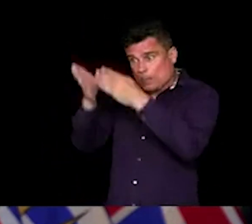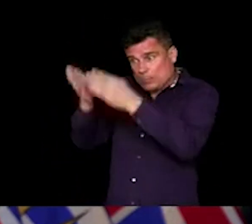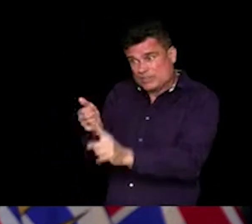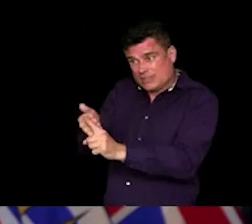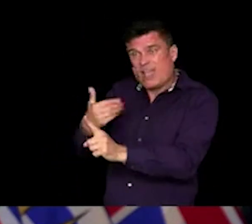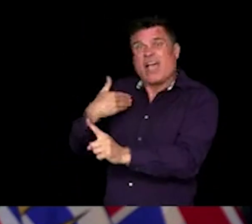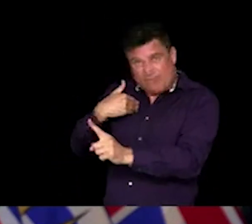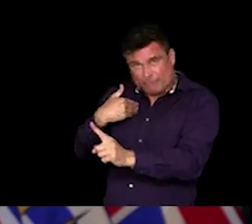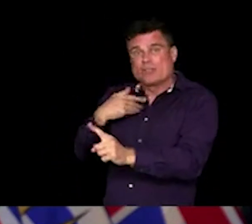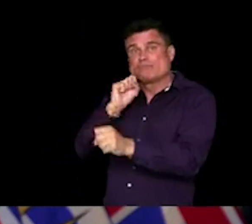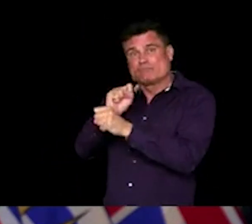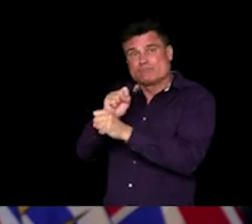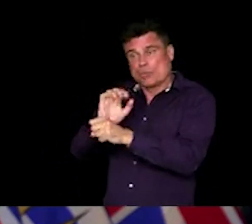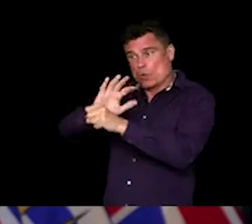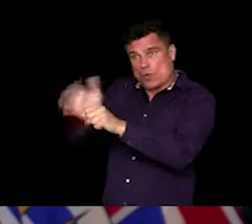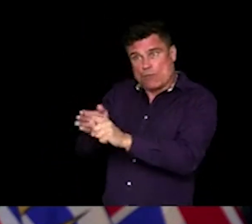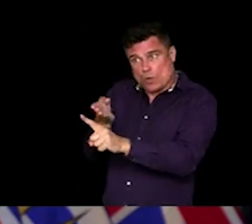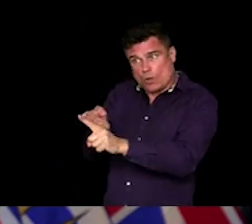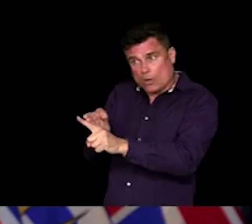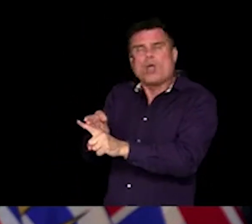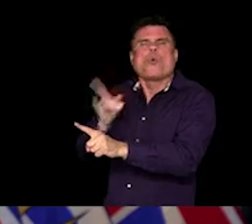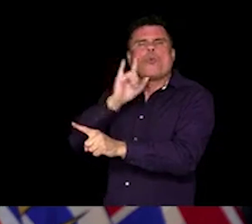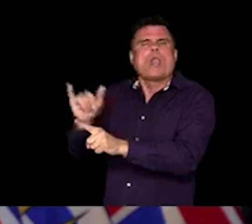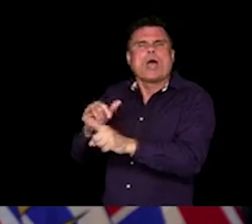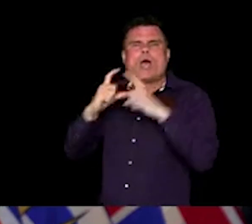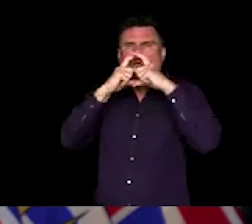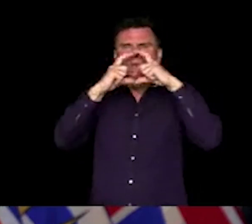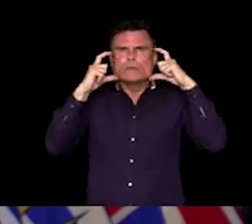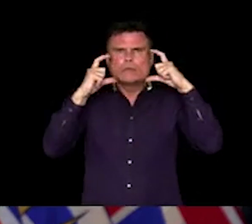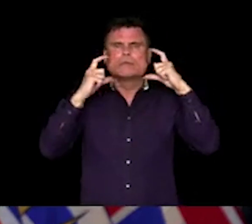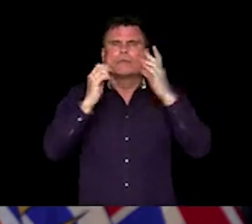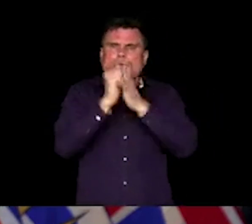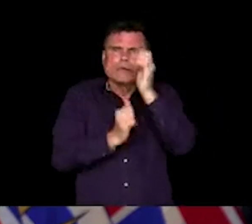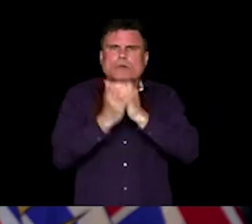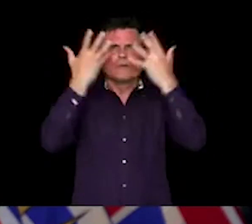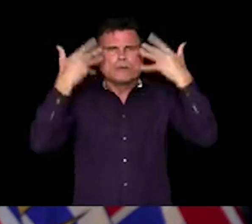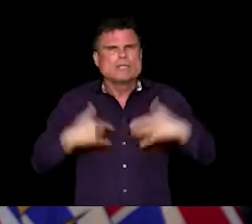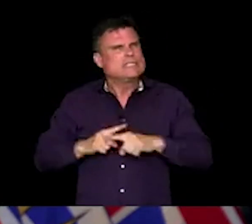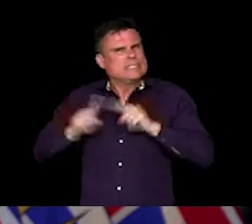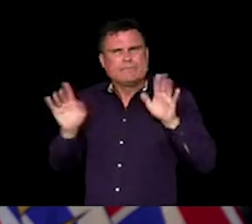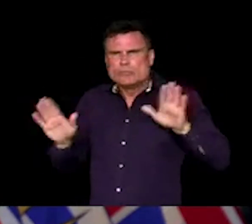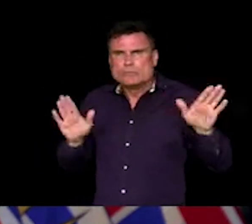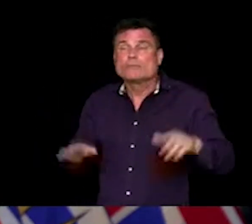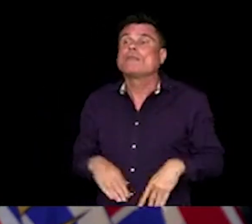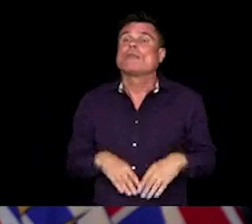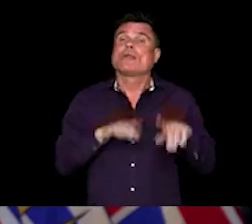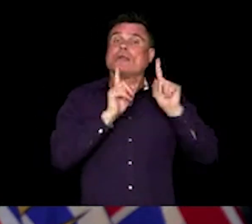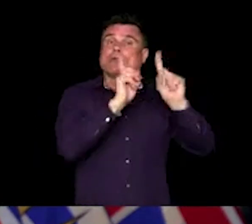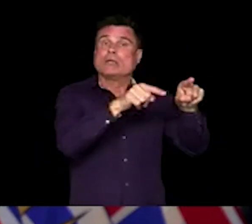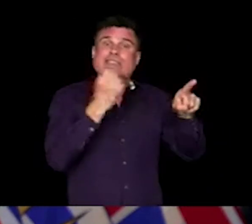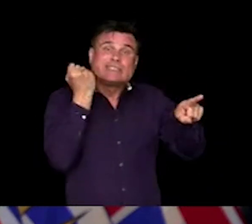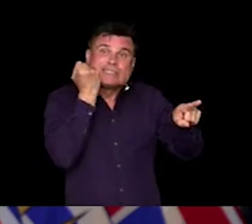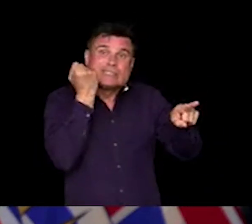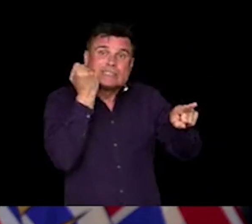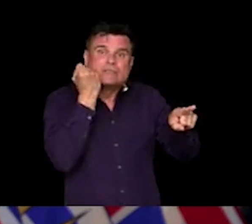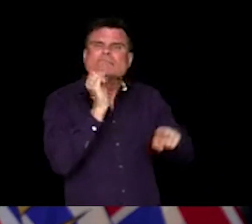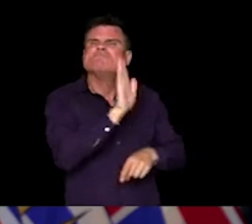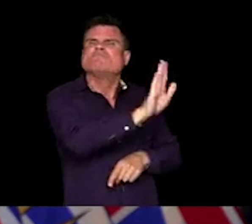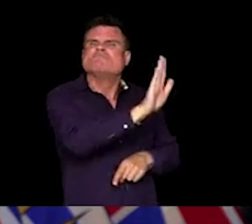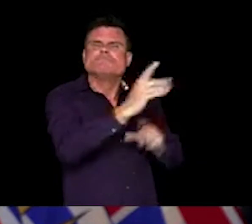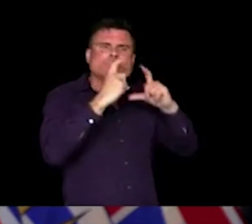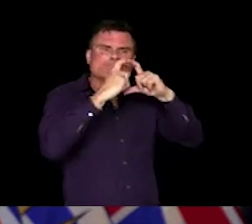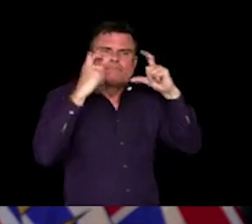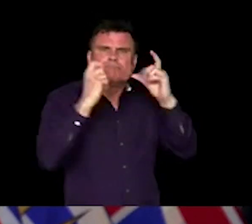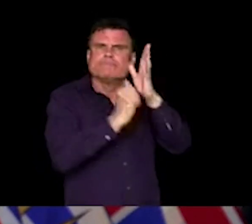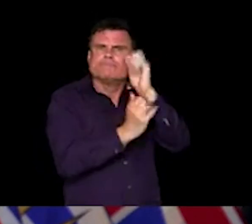including physiotherapy and OT and physicians and dentists in the community. So those guidance are